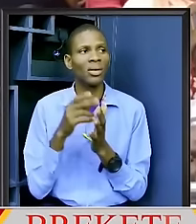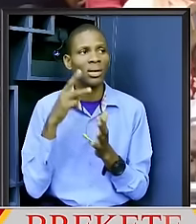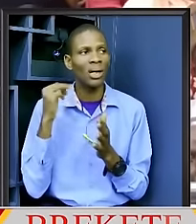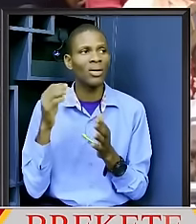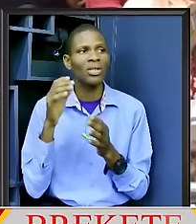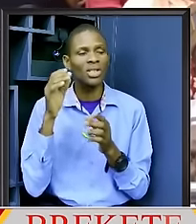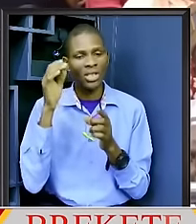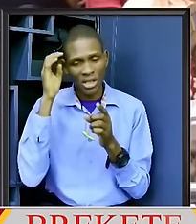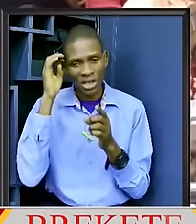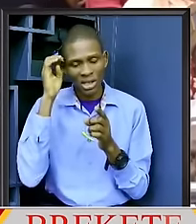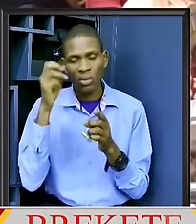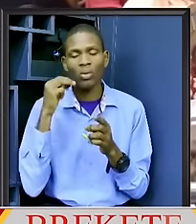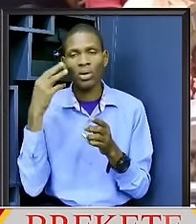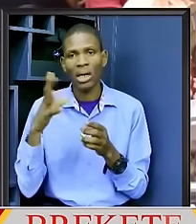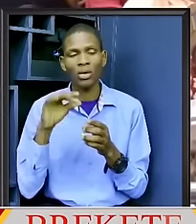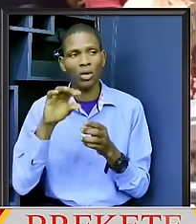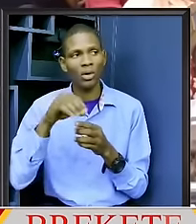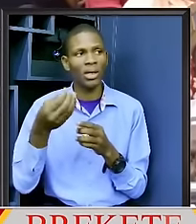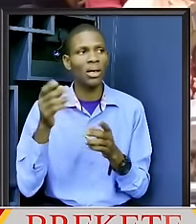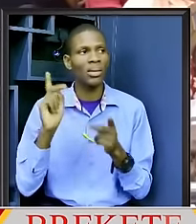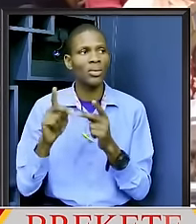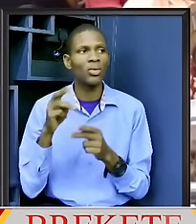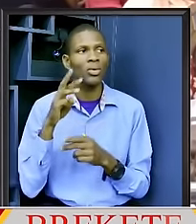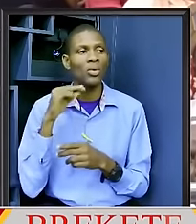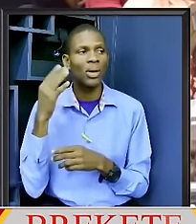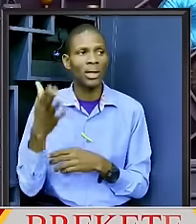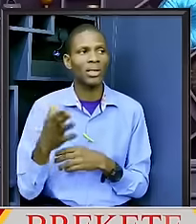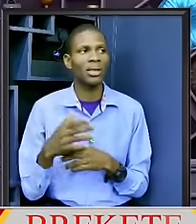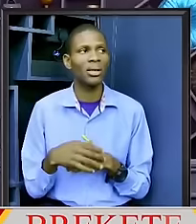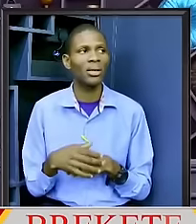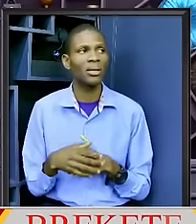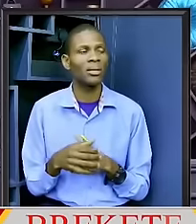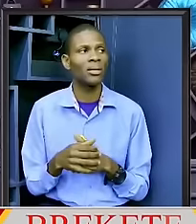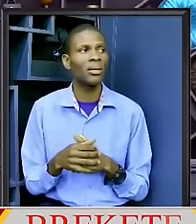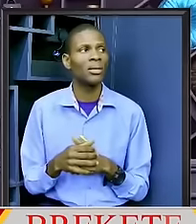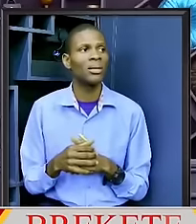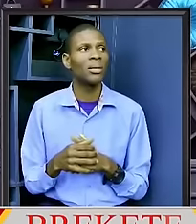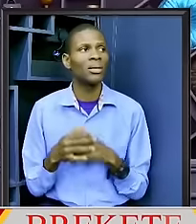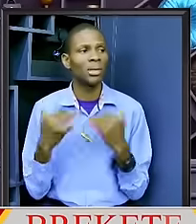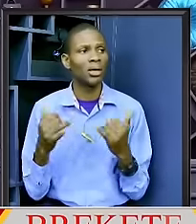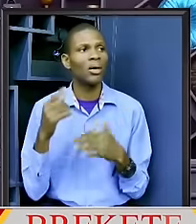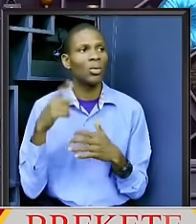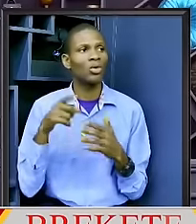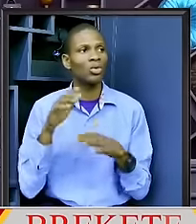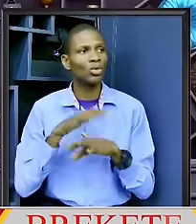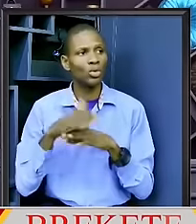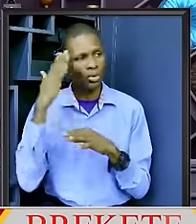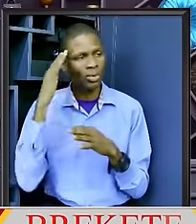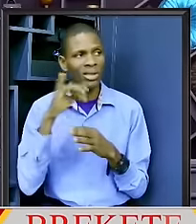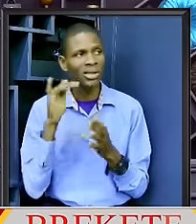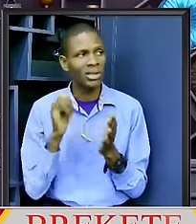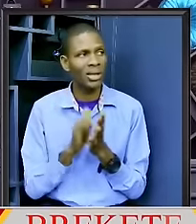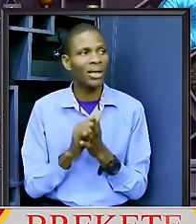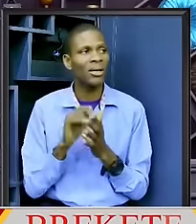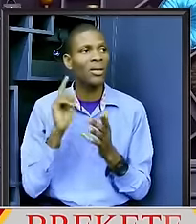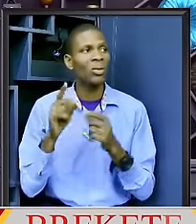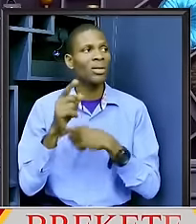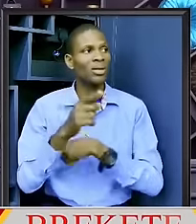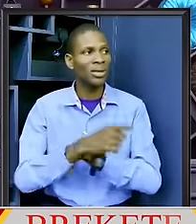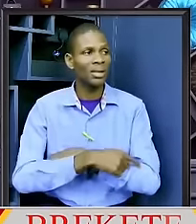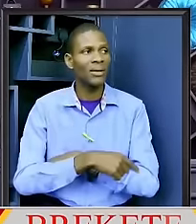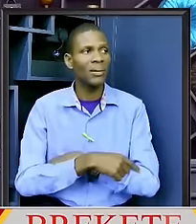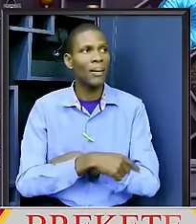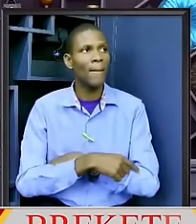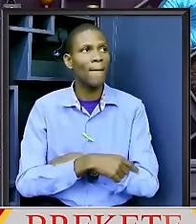there. Several other police officers too were there. Say, wait till you don't know here. Yes, sir. You say,